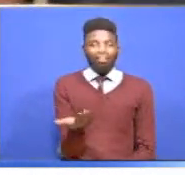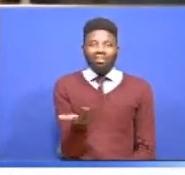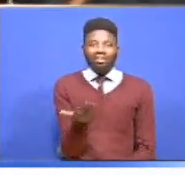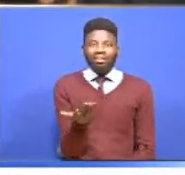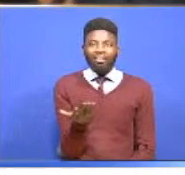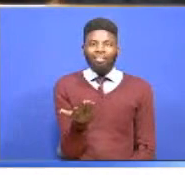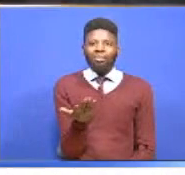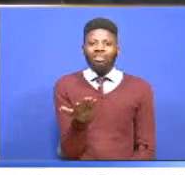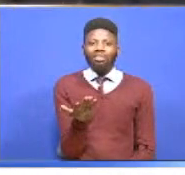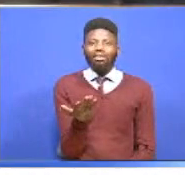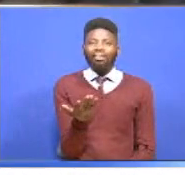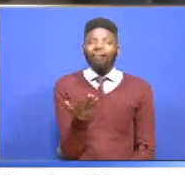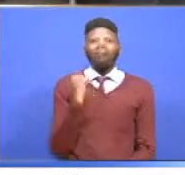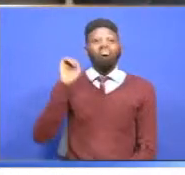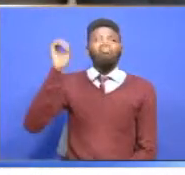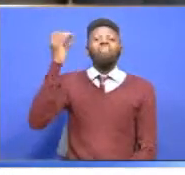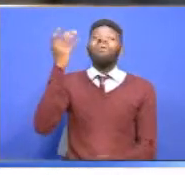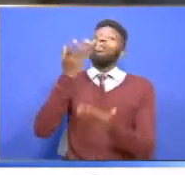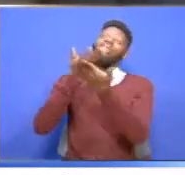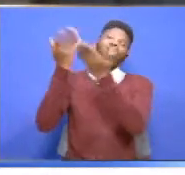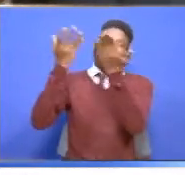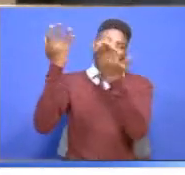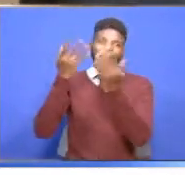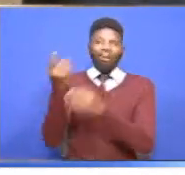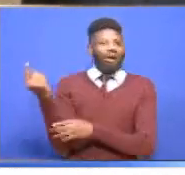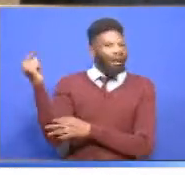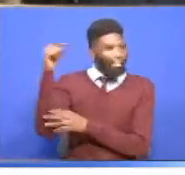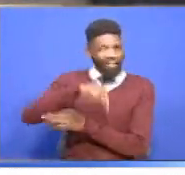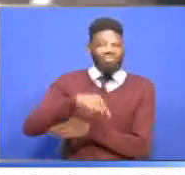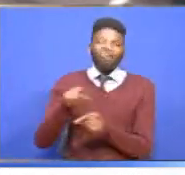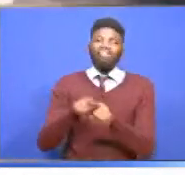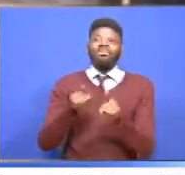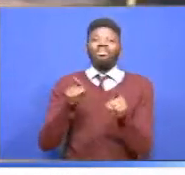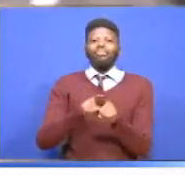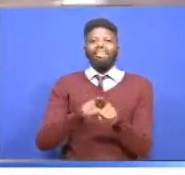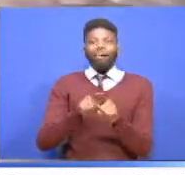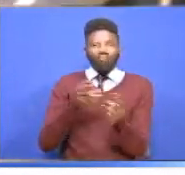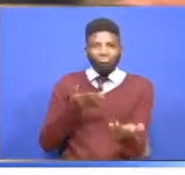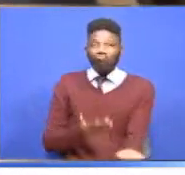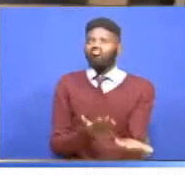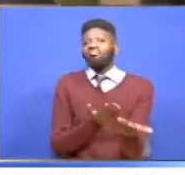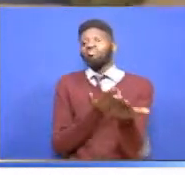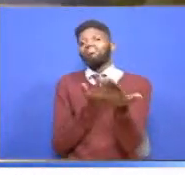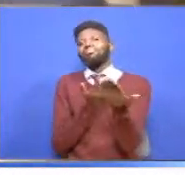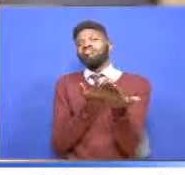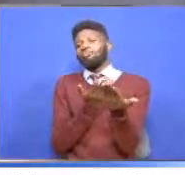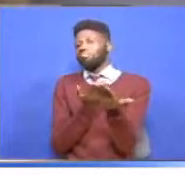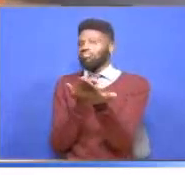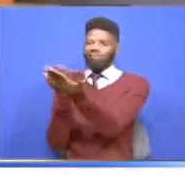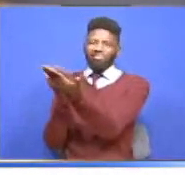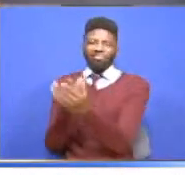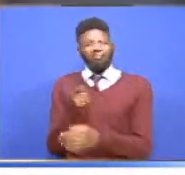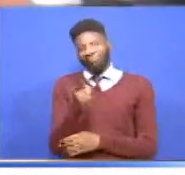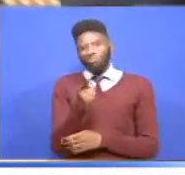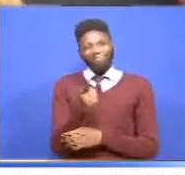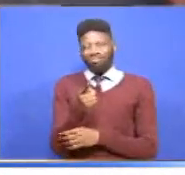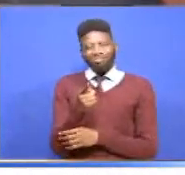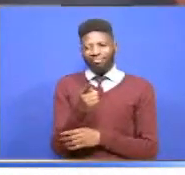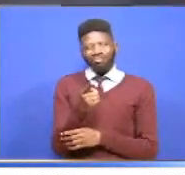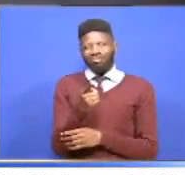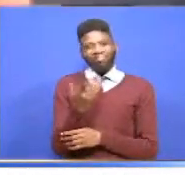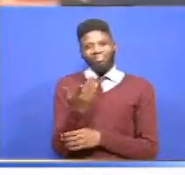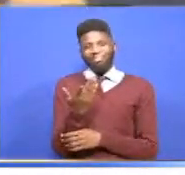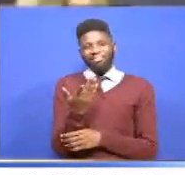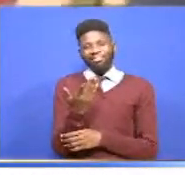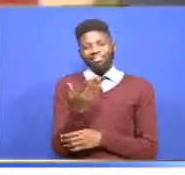that some ambulances from whatever quarters come to pick, we count that is a total nonsense. The